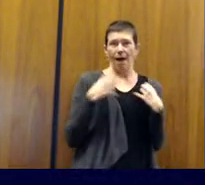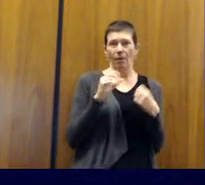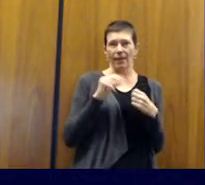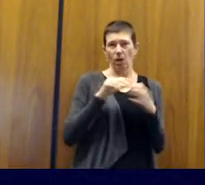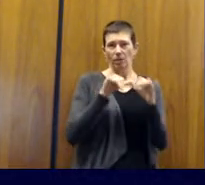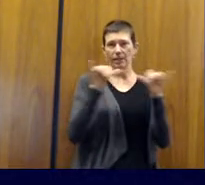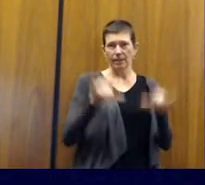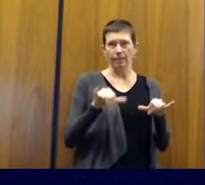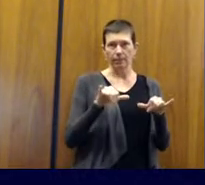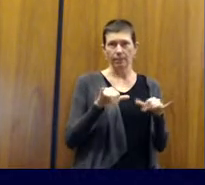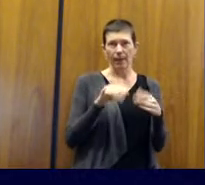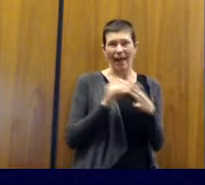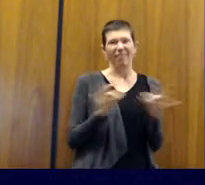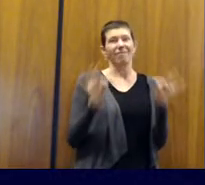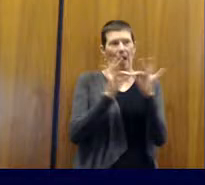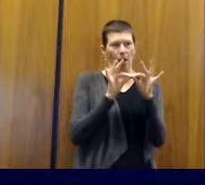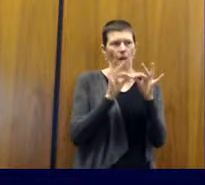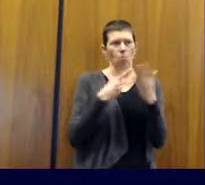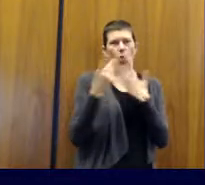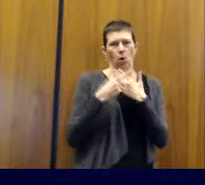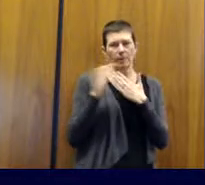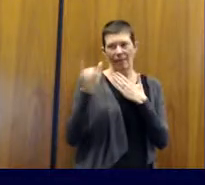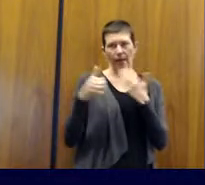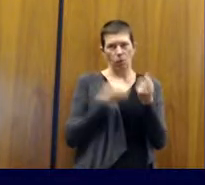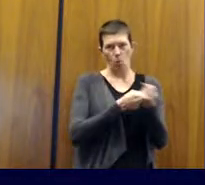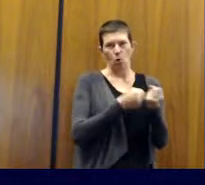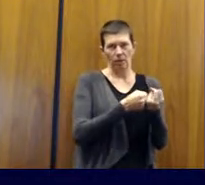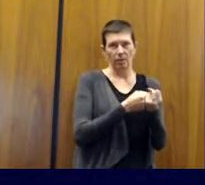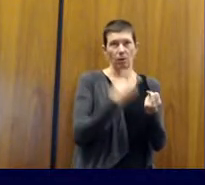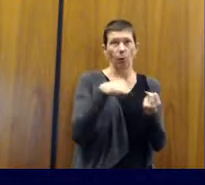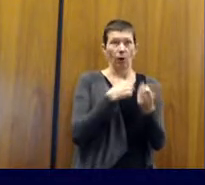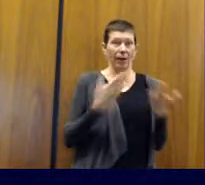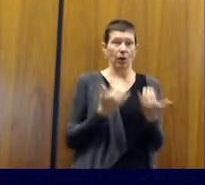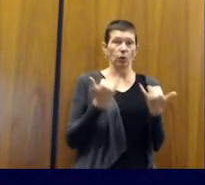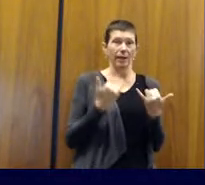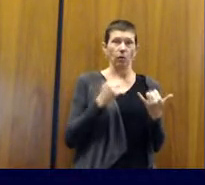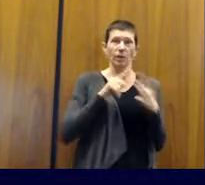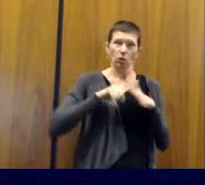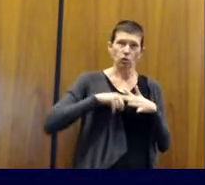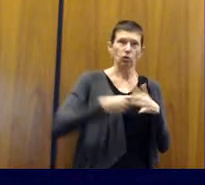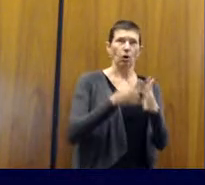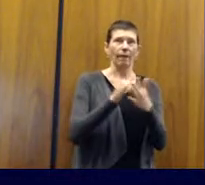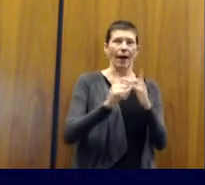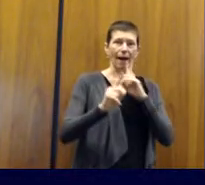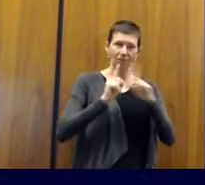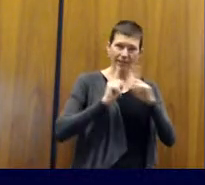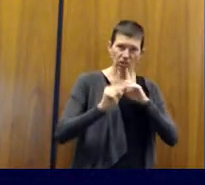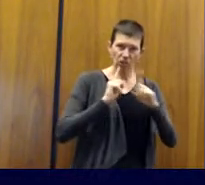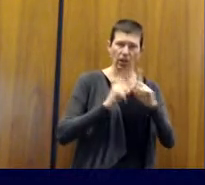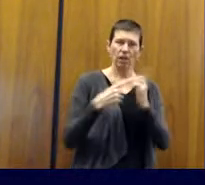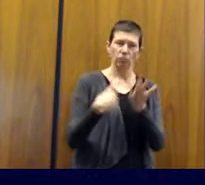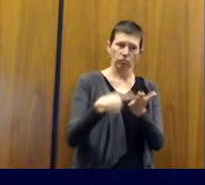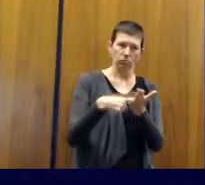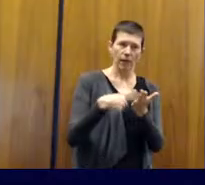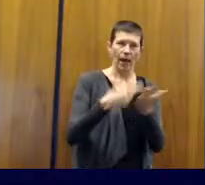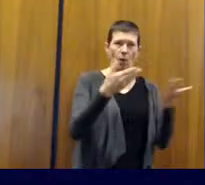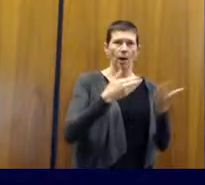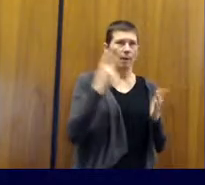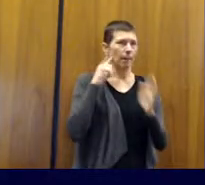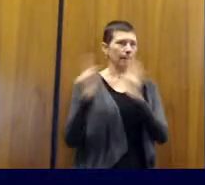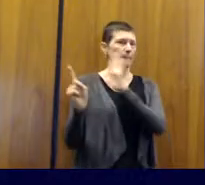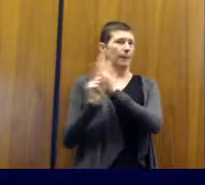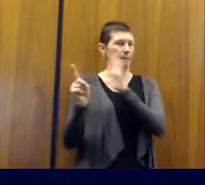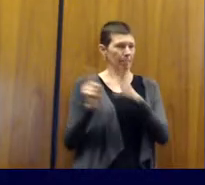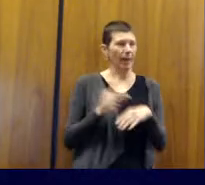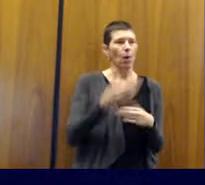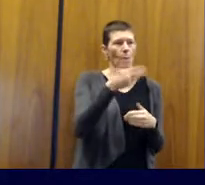vital programs that it supports. We were here today to really start the conversation and welcome you all to the